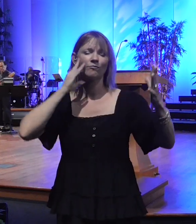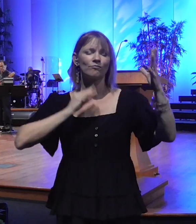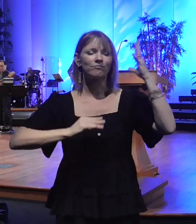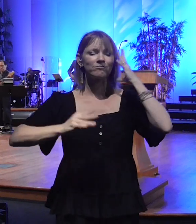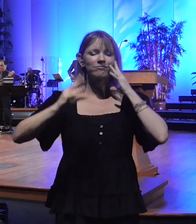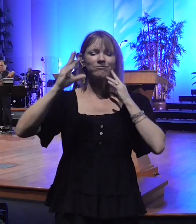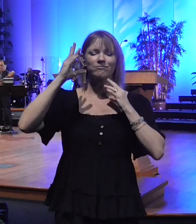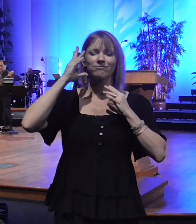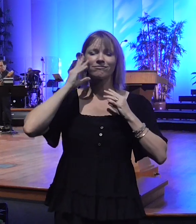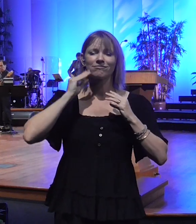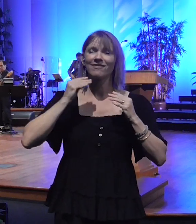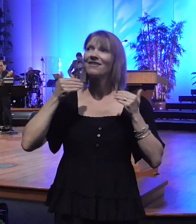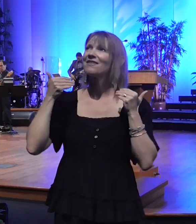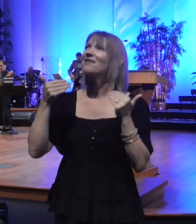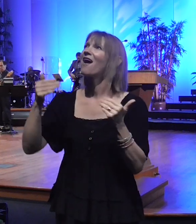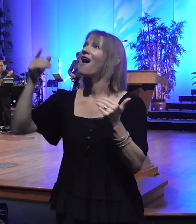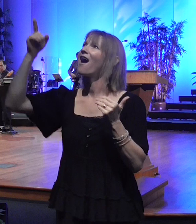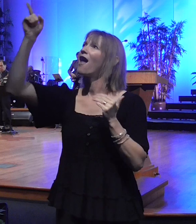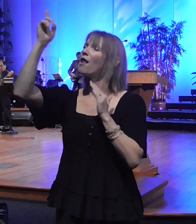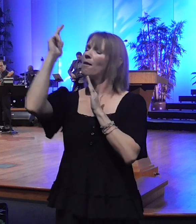your picture,